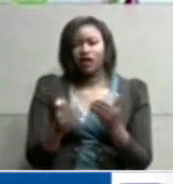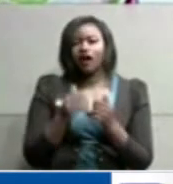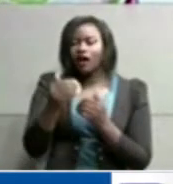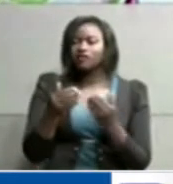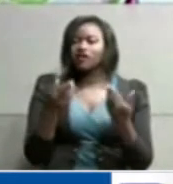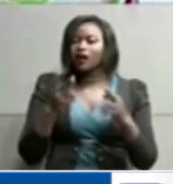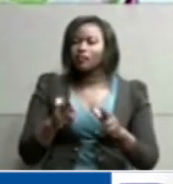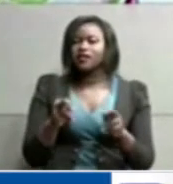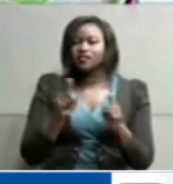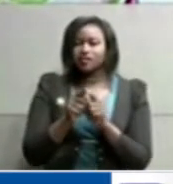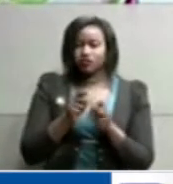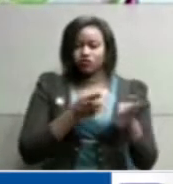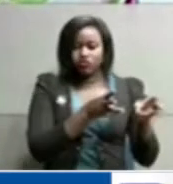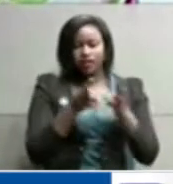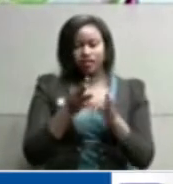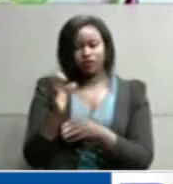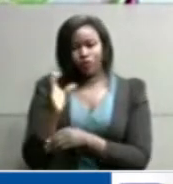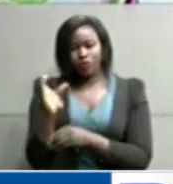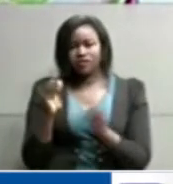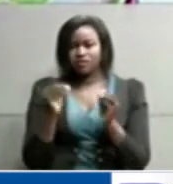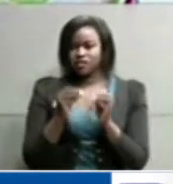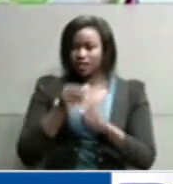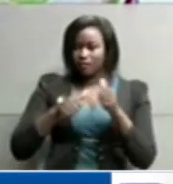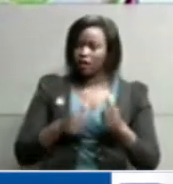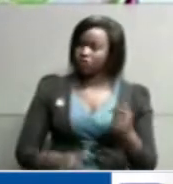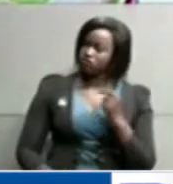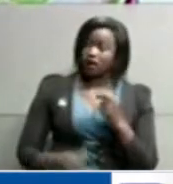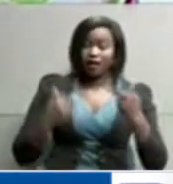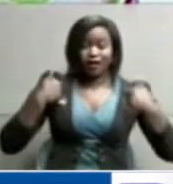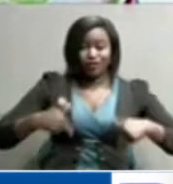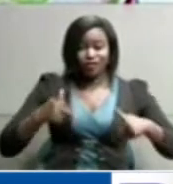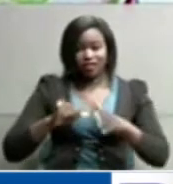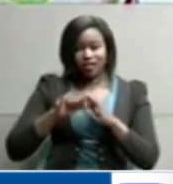the strategic committee meeting about this health issue